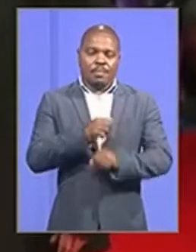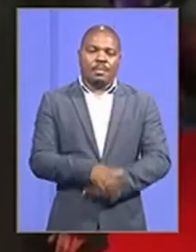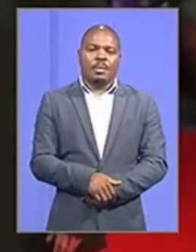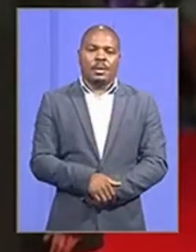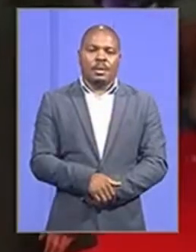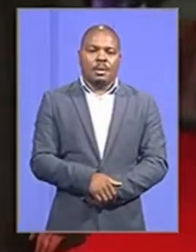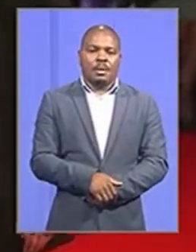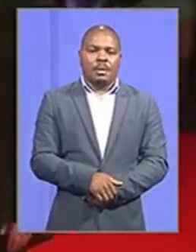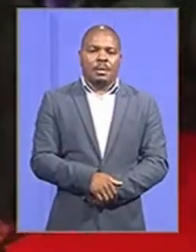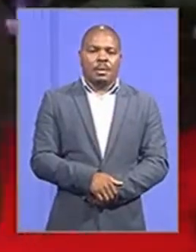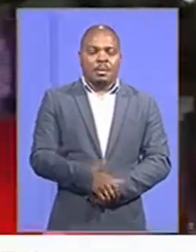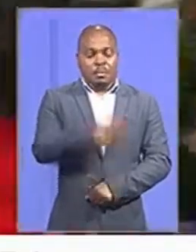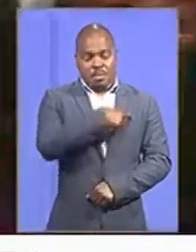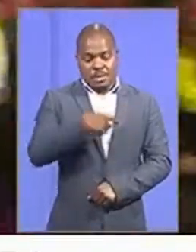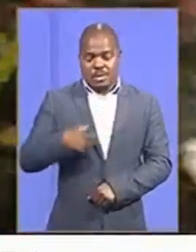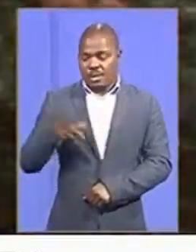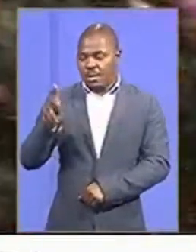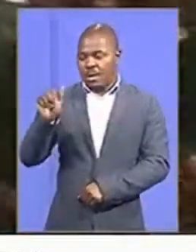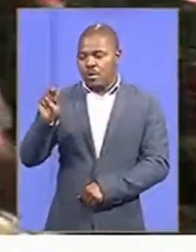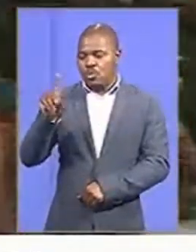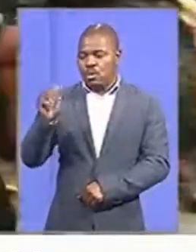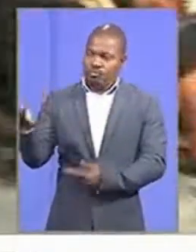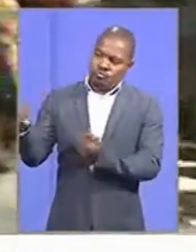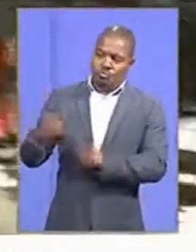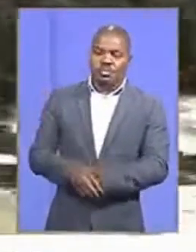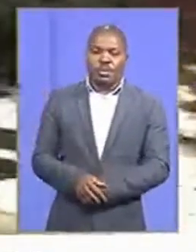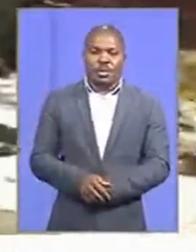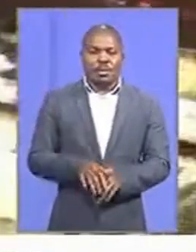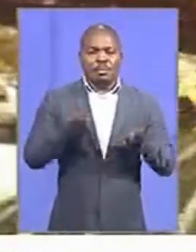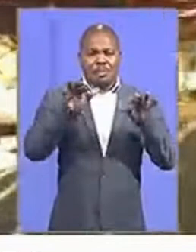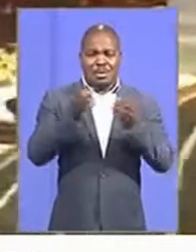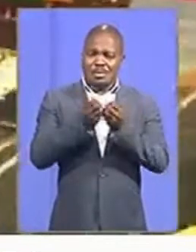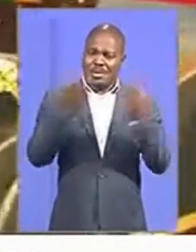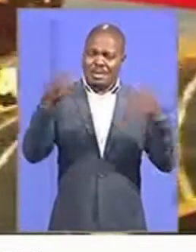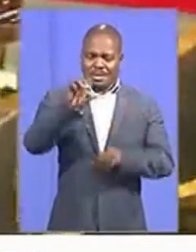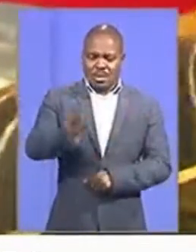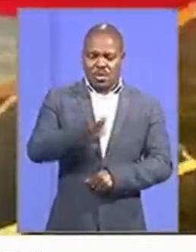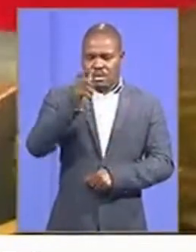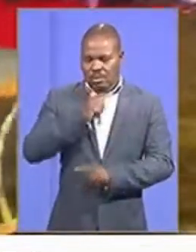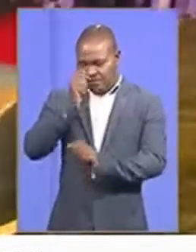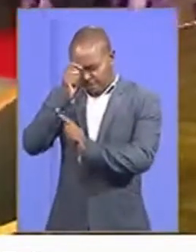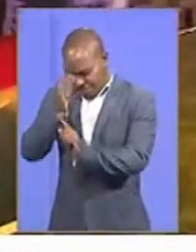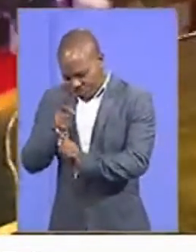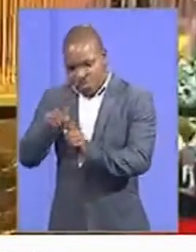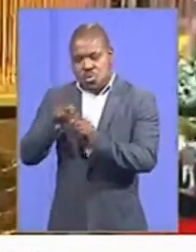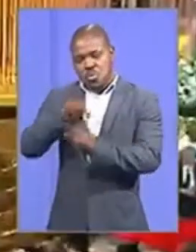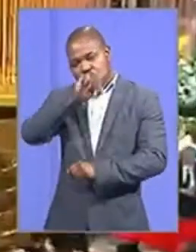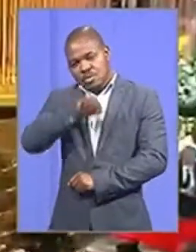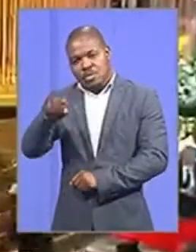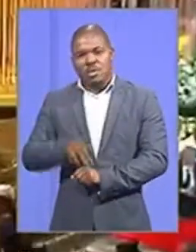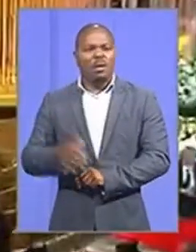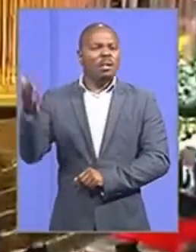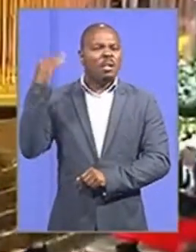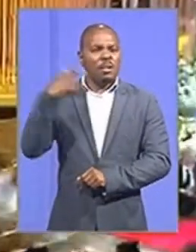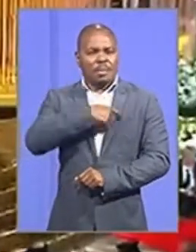Kaunda, please come forward. Kenneth Kaunda ona tlotliwa le go ratiwa ke bontsi jwa maAforika Borwa e ne le tsala ya mopresidente wa